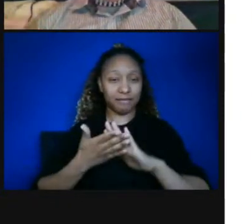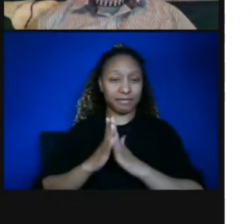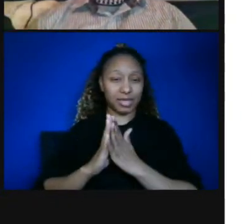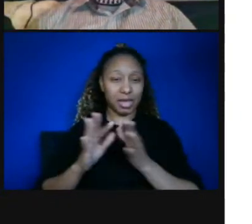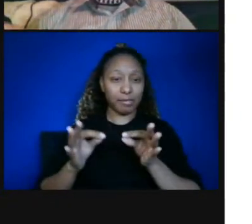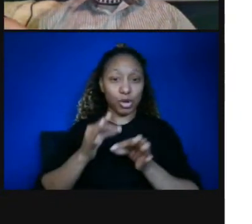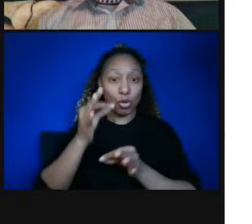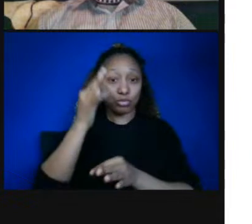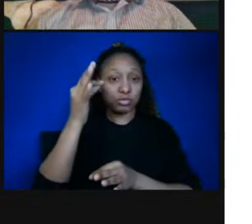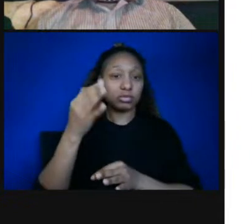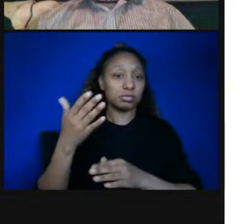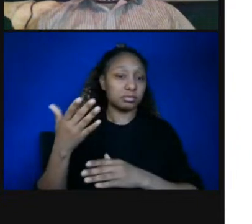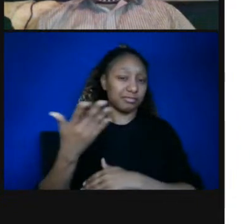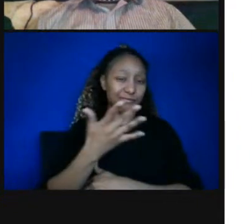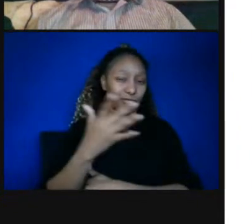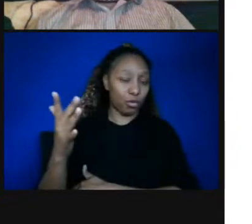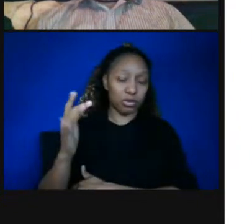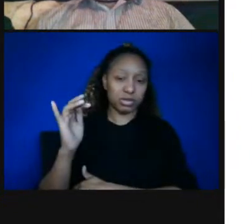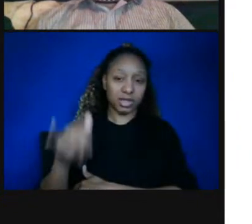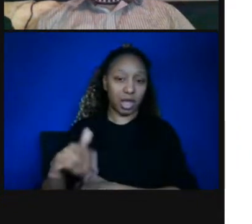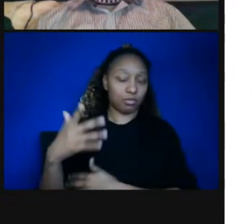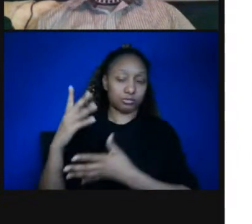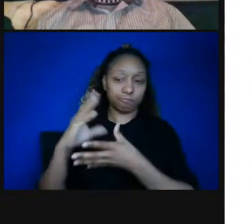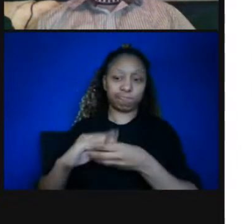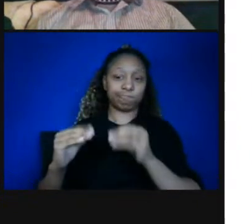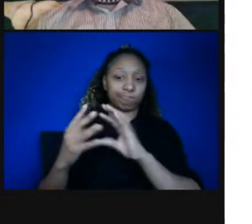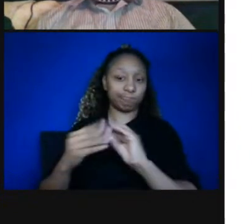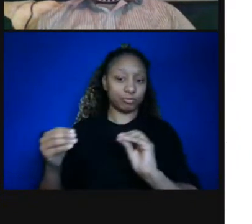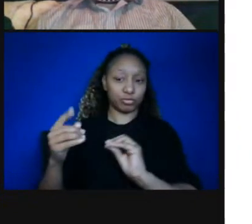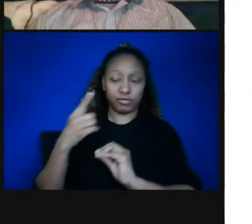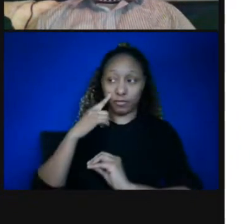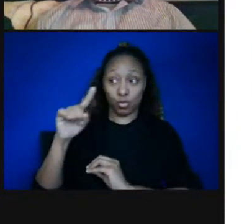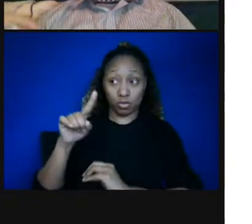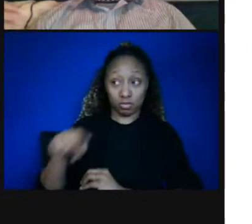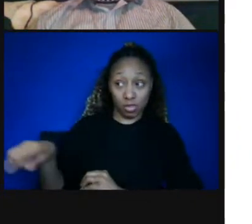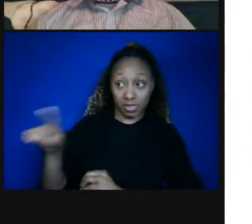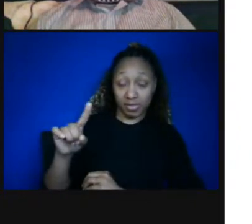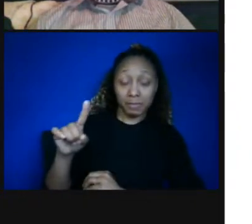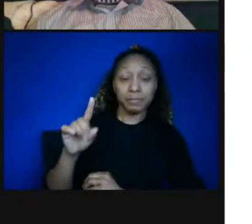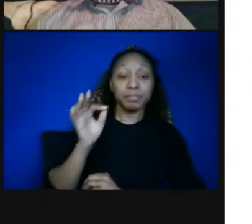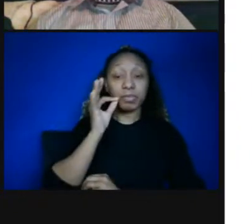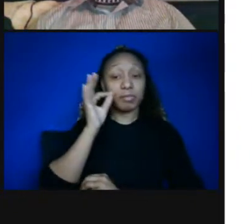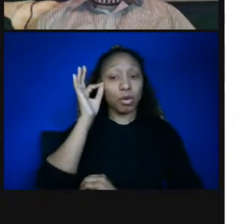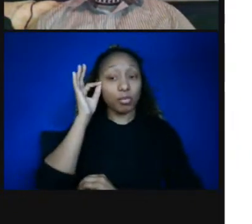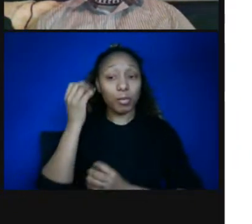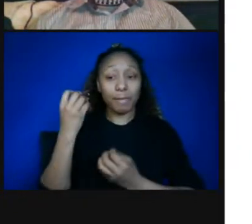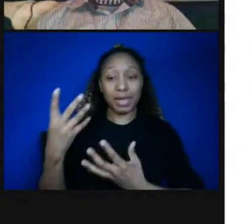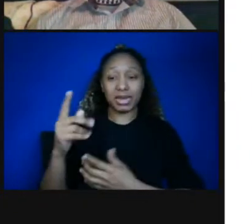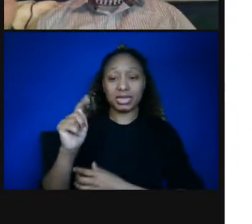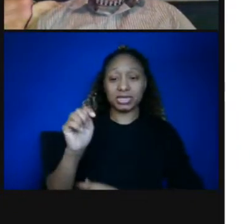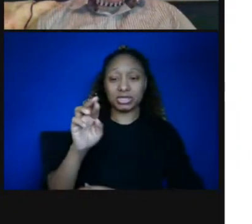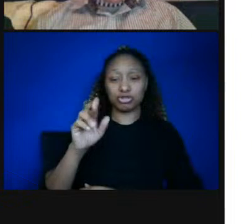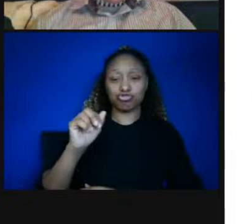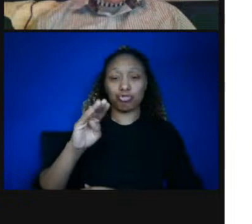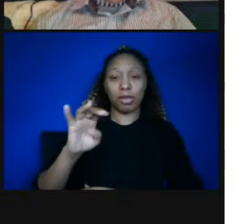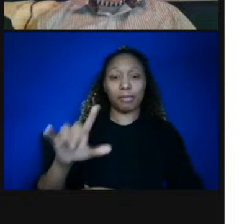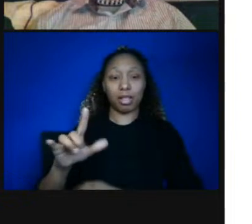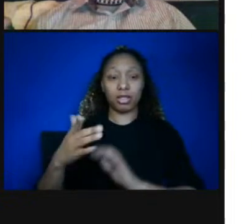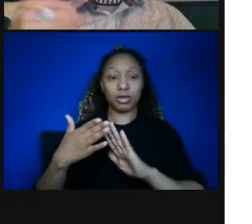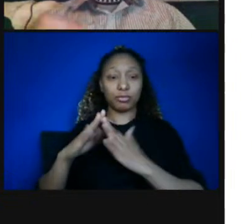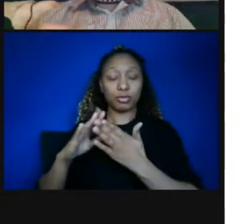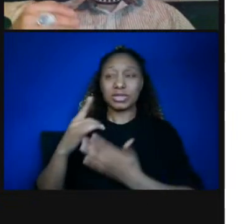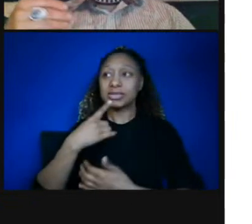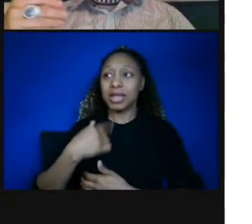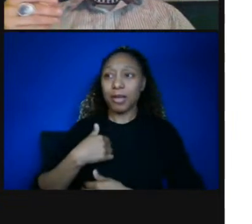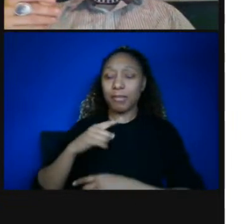a constant story among the Pocomoke, the Nayaisuwàk. Many tribal communities told me about ghost forests. I